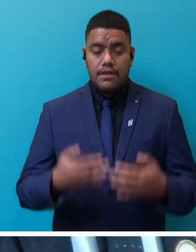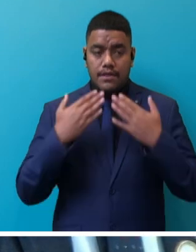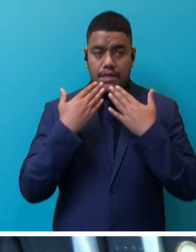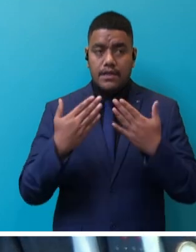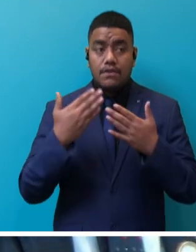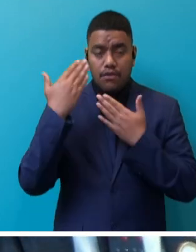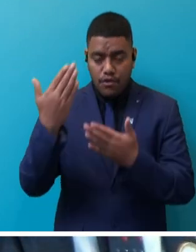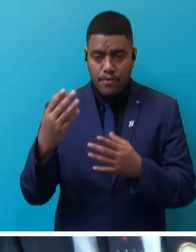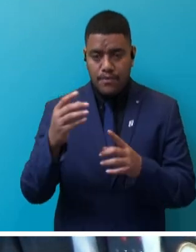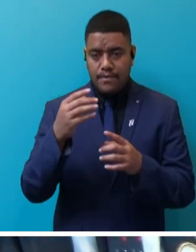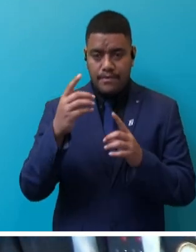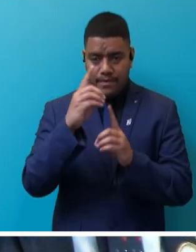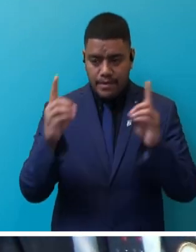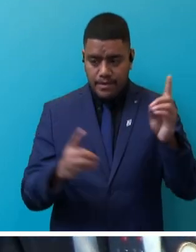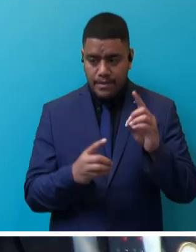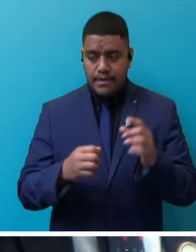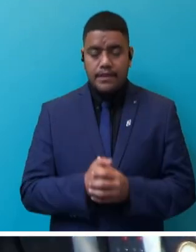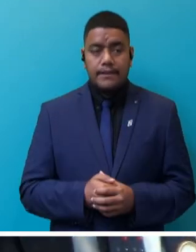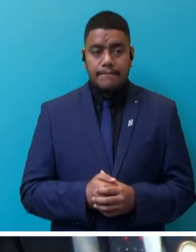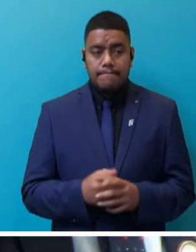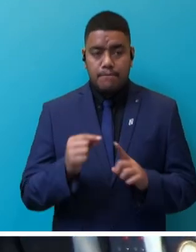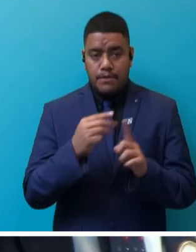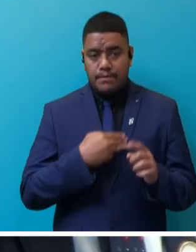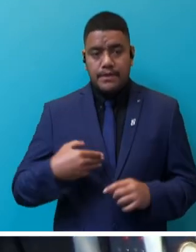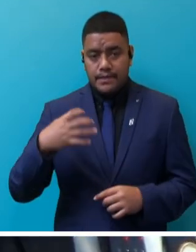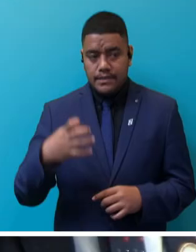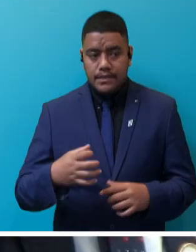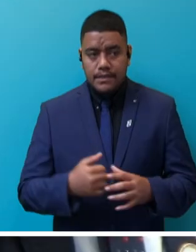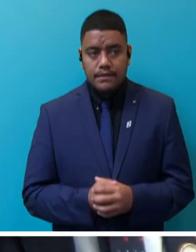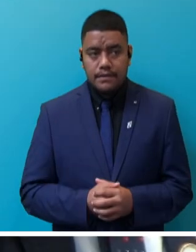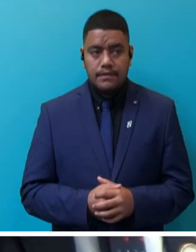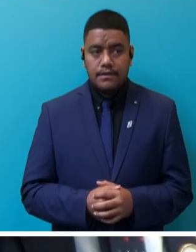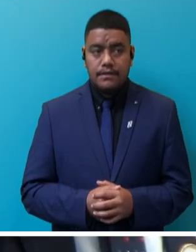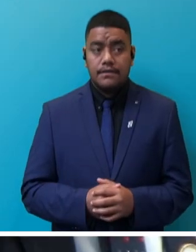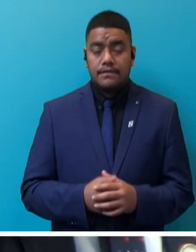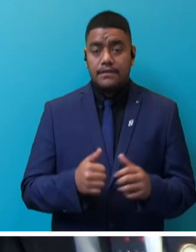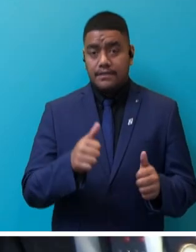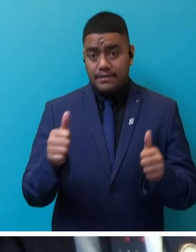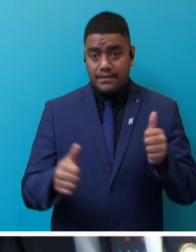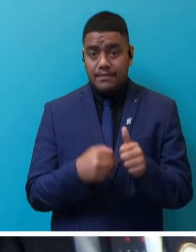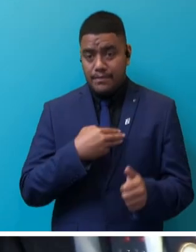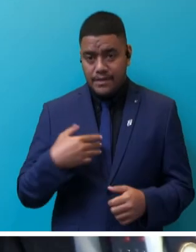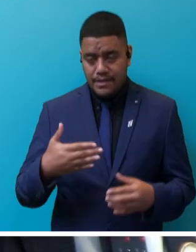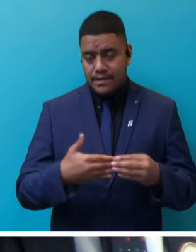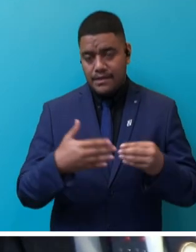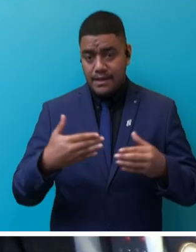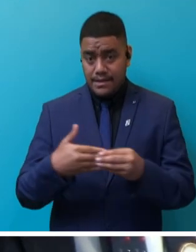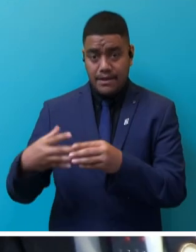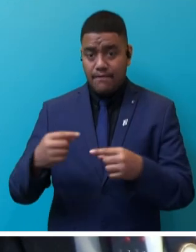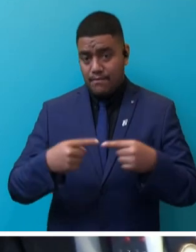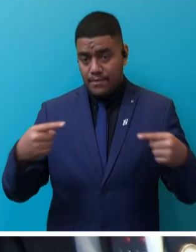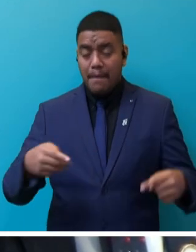Honorable Madam Deputy Speaker, Honorable Prime Minister, Honorable Ministers, Assistant Ministers, Honorable Leader of Opposition, Members of